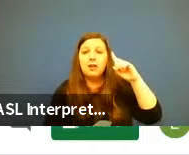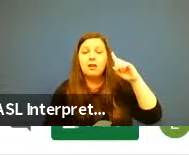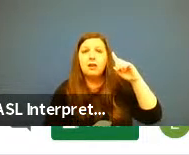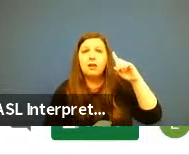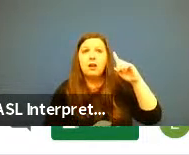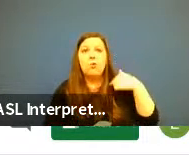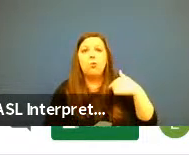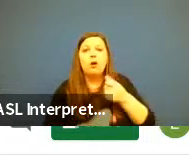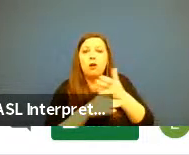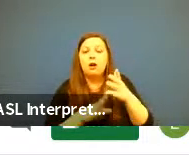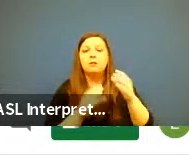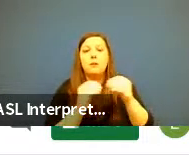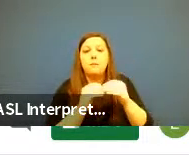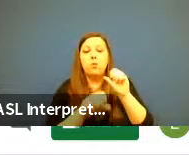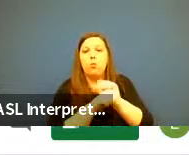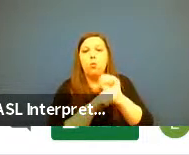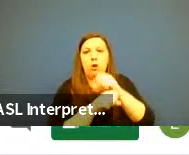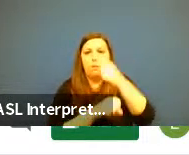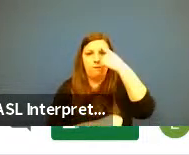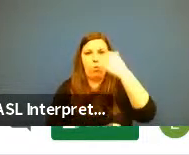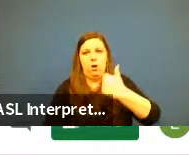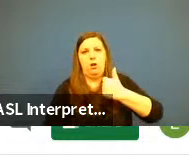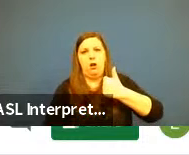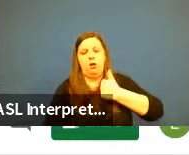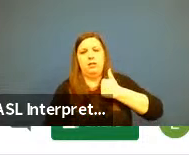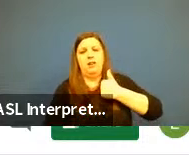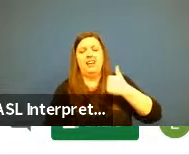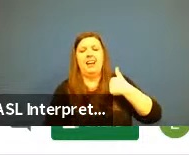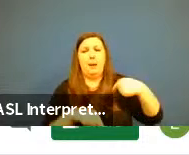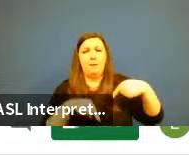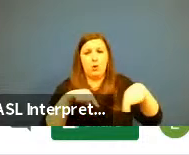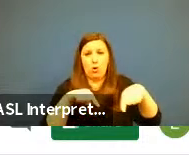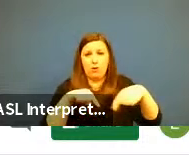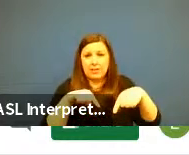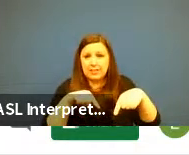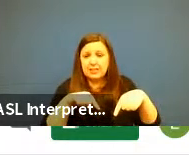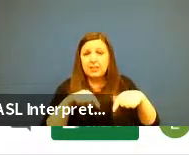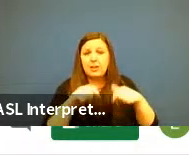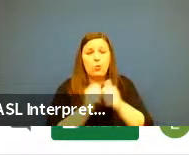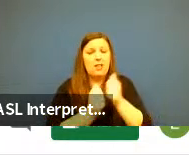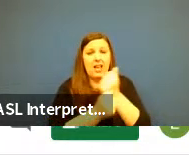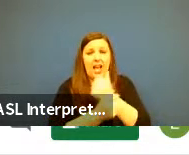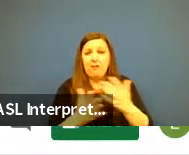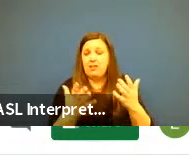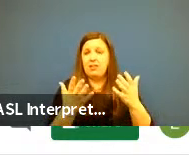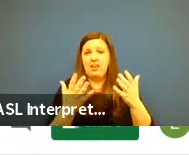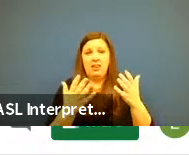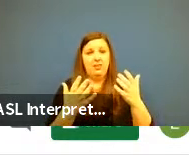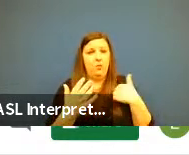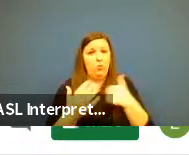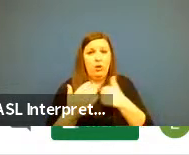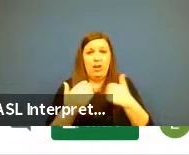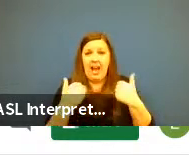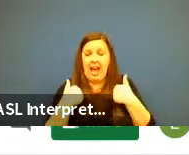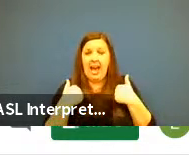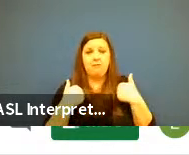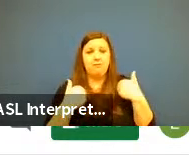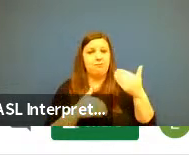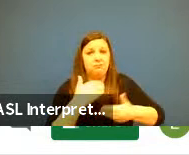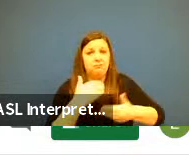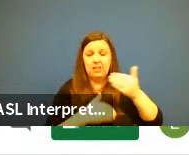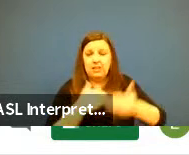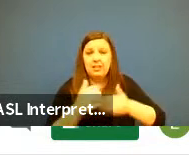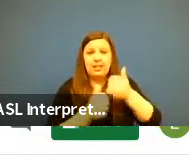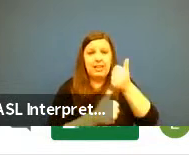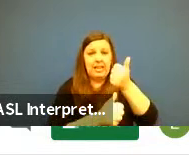more work for ourselves. And I'm just getting nervous with all that we have going on, and with each of these processes,